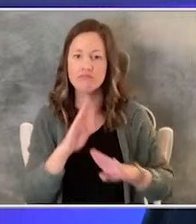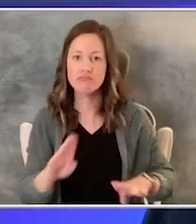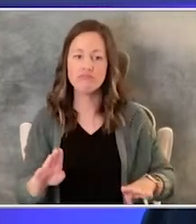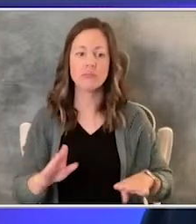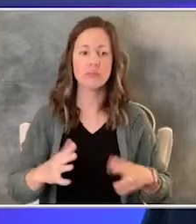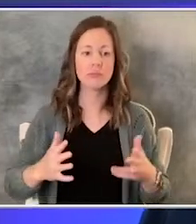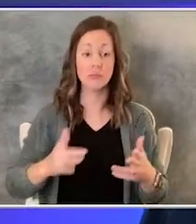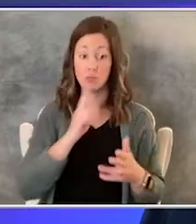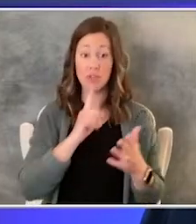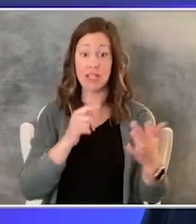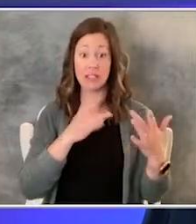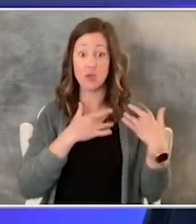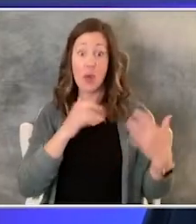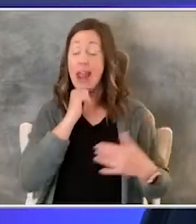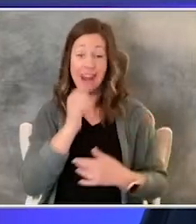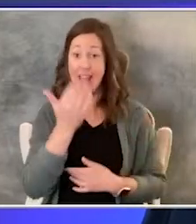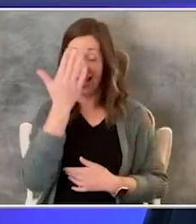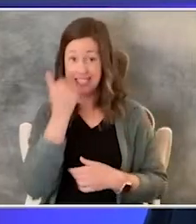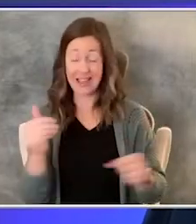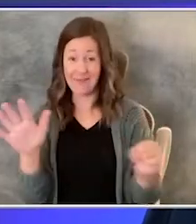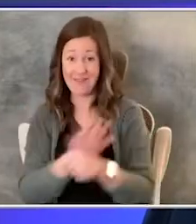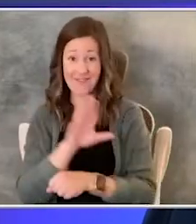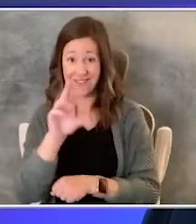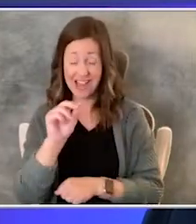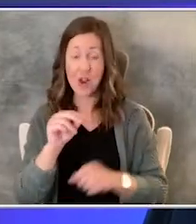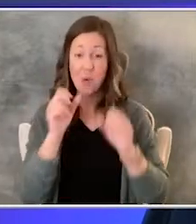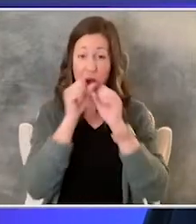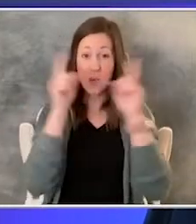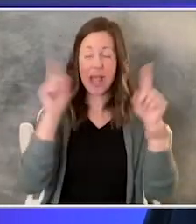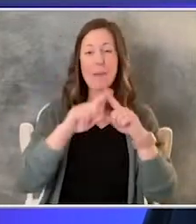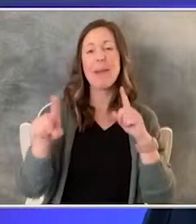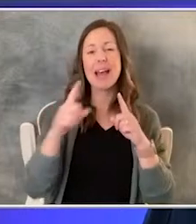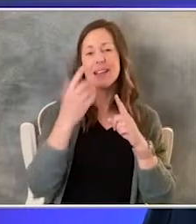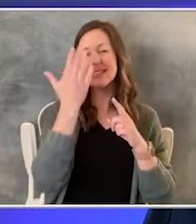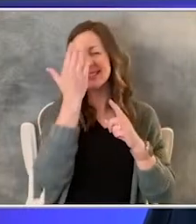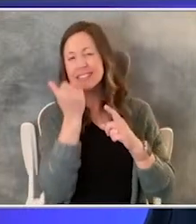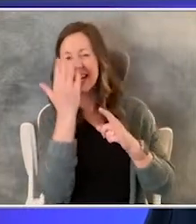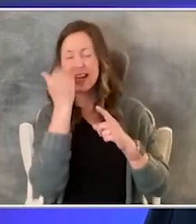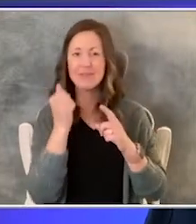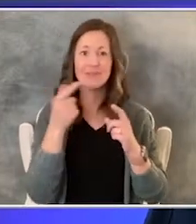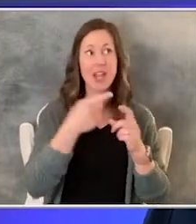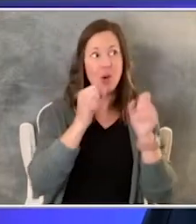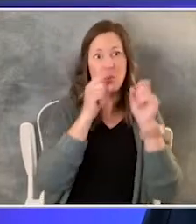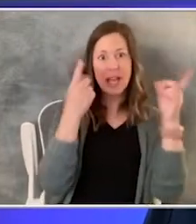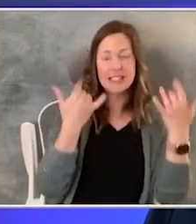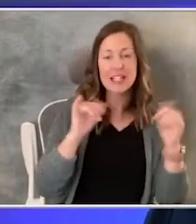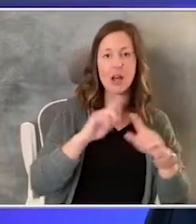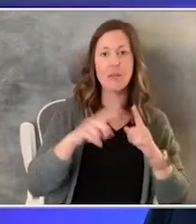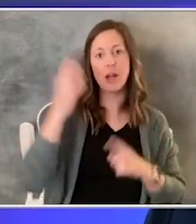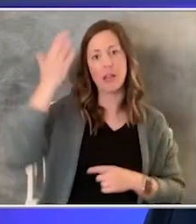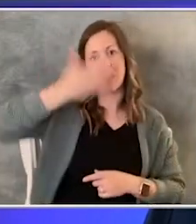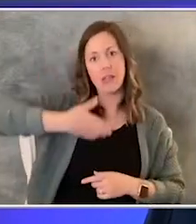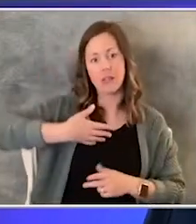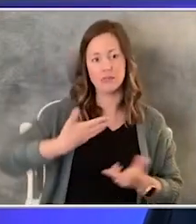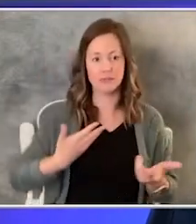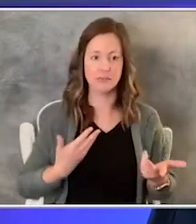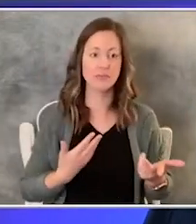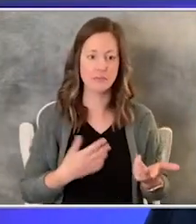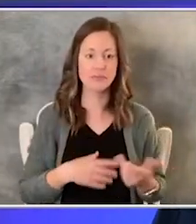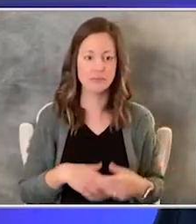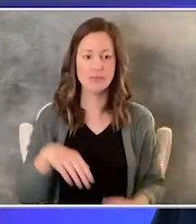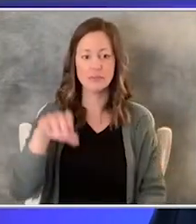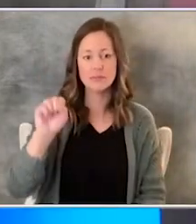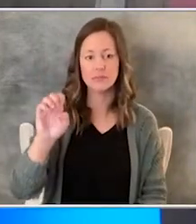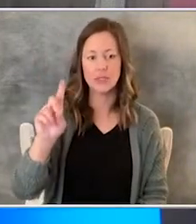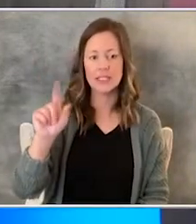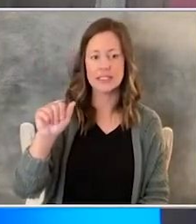The heart's pretty amazing. It typically grows what we call feeders or collaterals. So if you have 100% blockage, one of